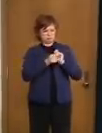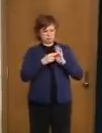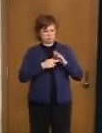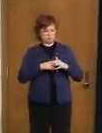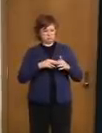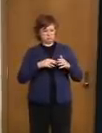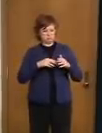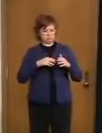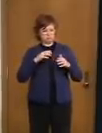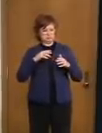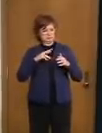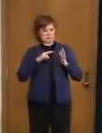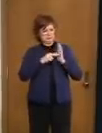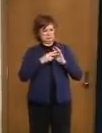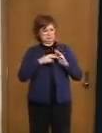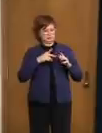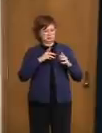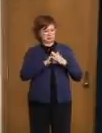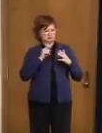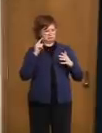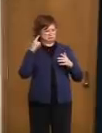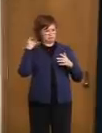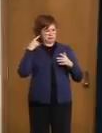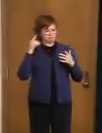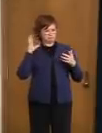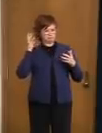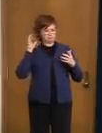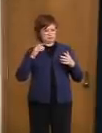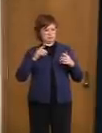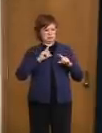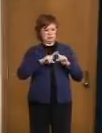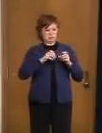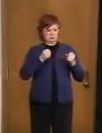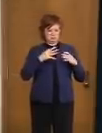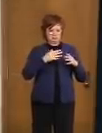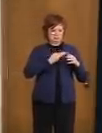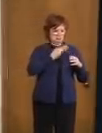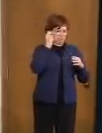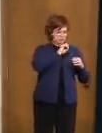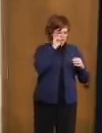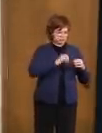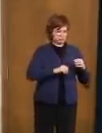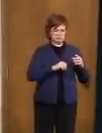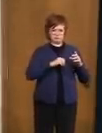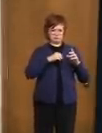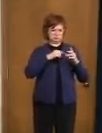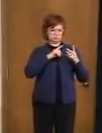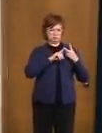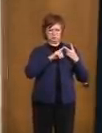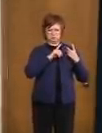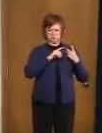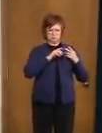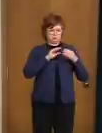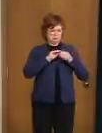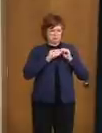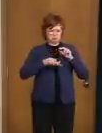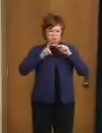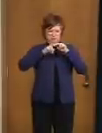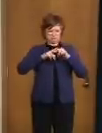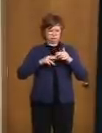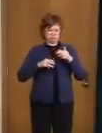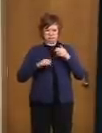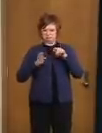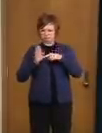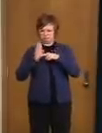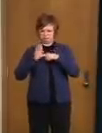the highest percentage of tests to positives that we ever had. I'm struggling to understand how